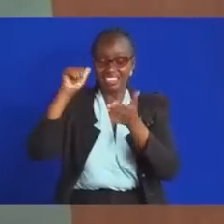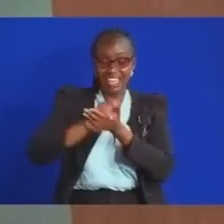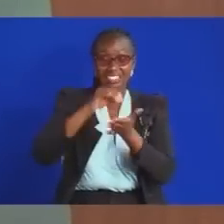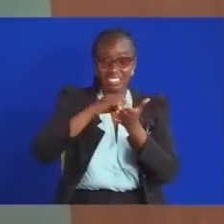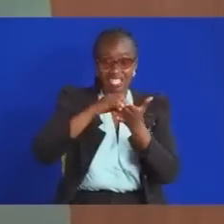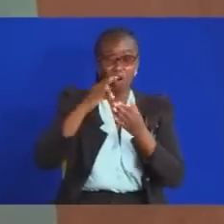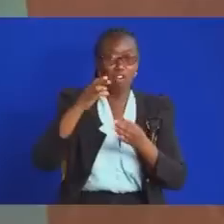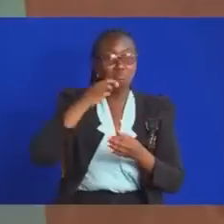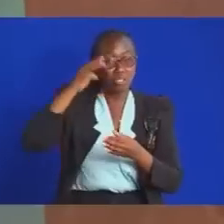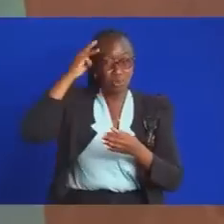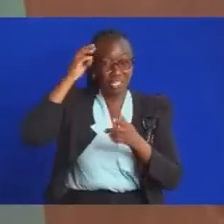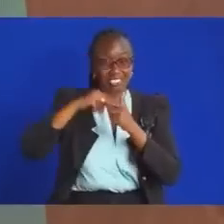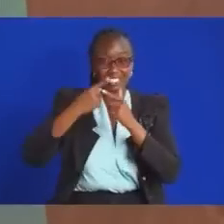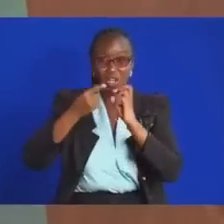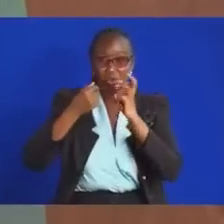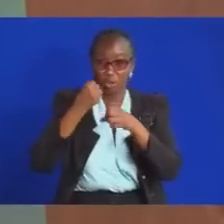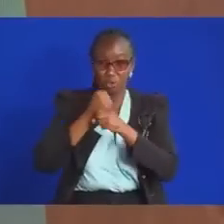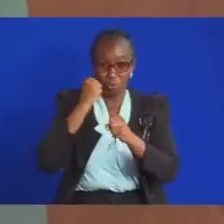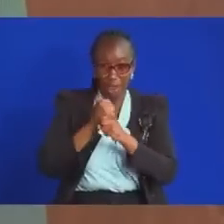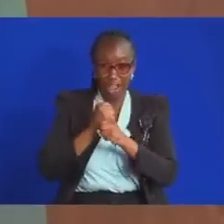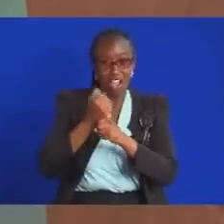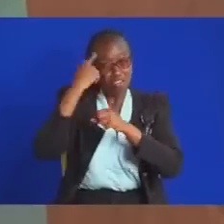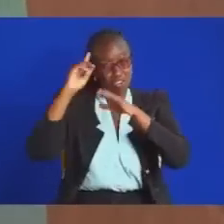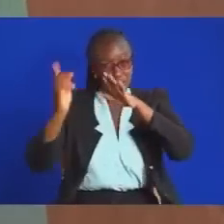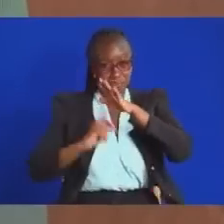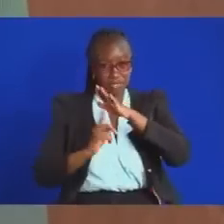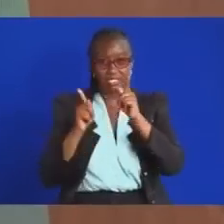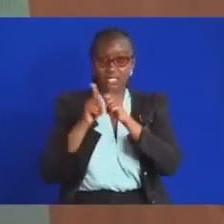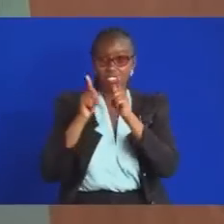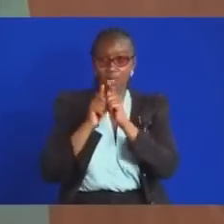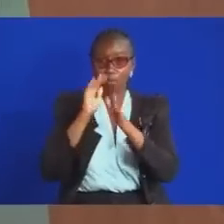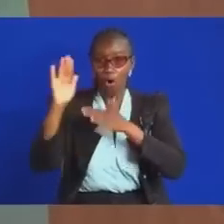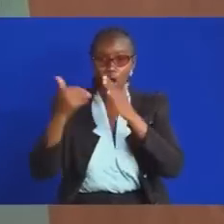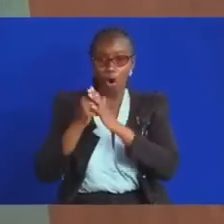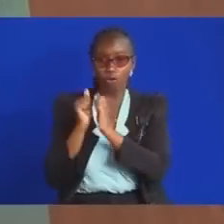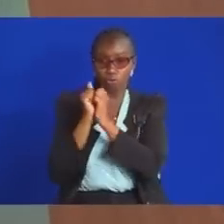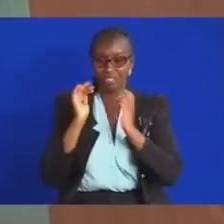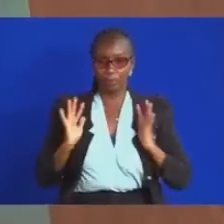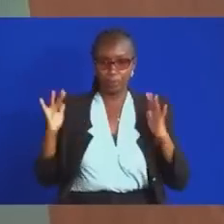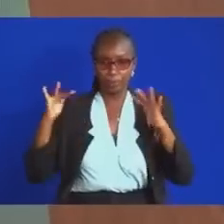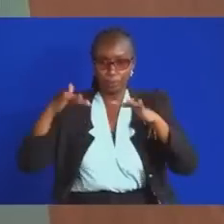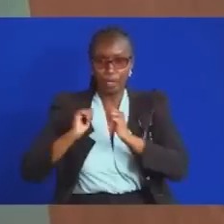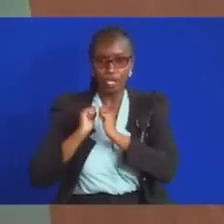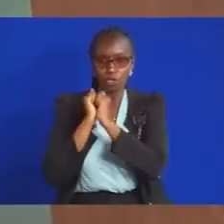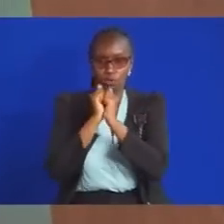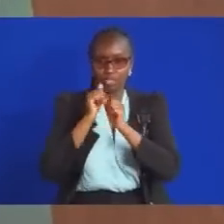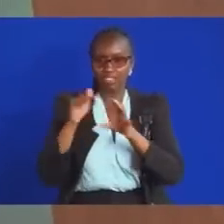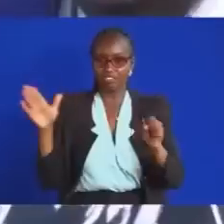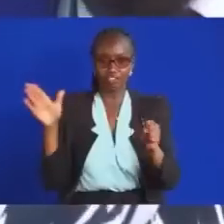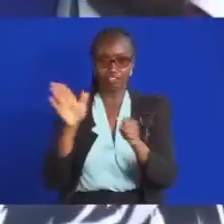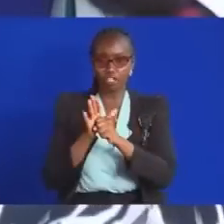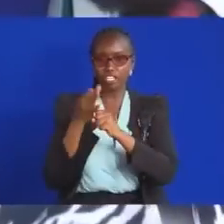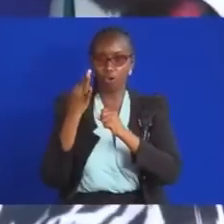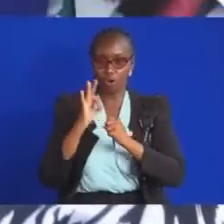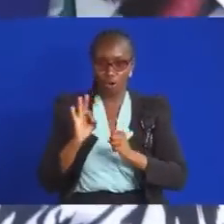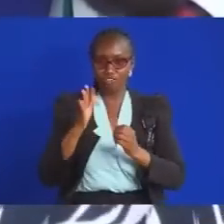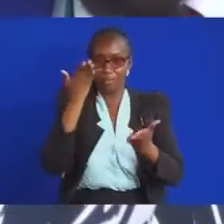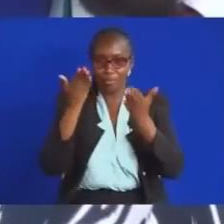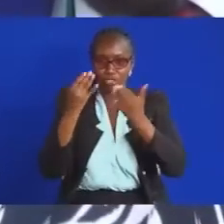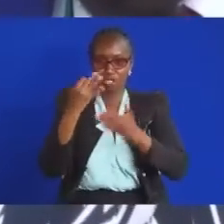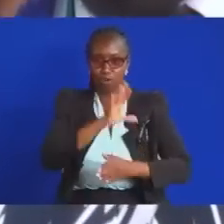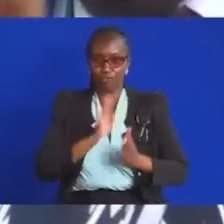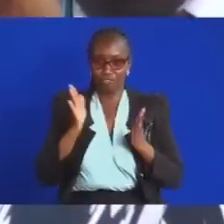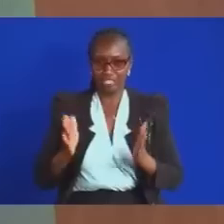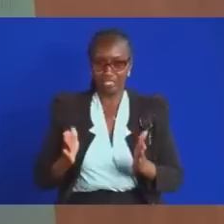maturity will do the work of the ministry, that we all together will come into the fullness of the stature of the measure of